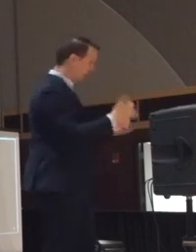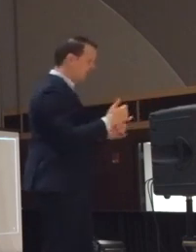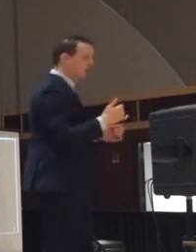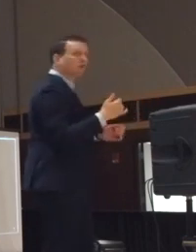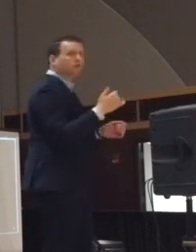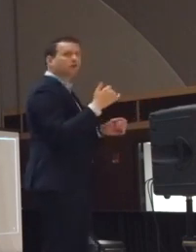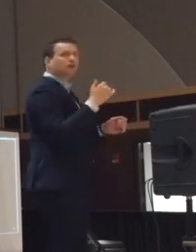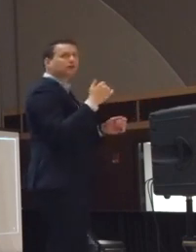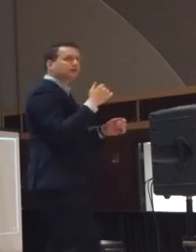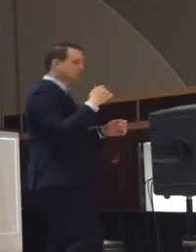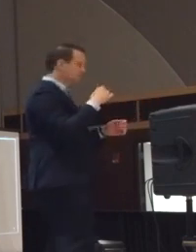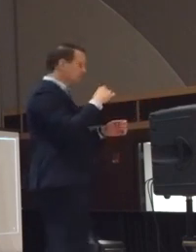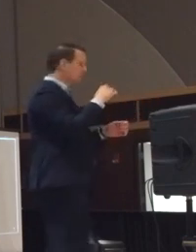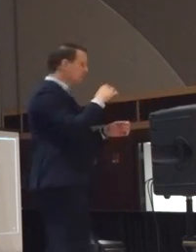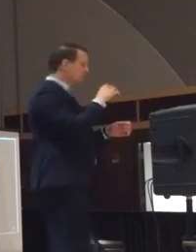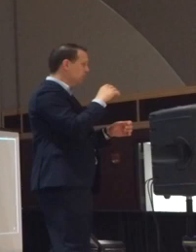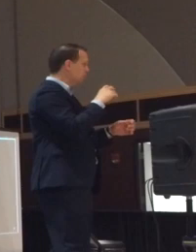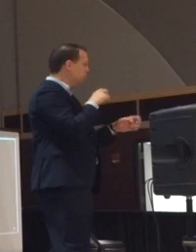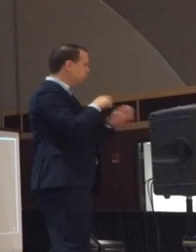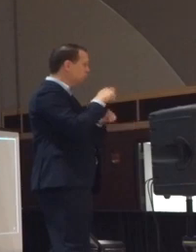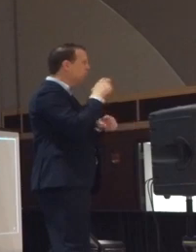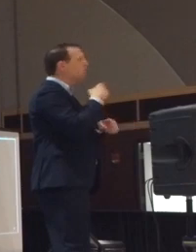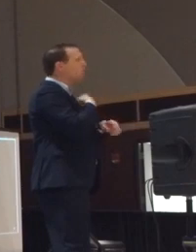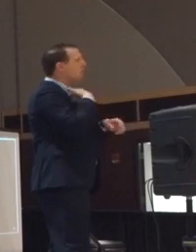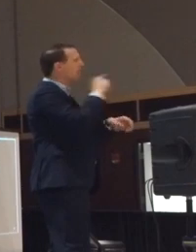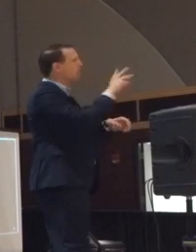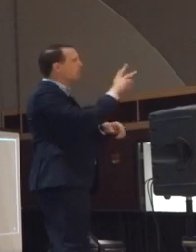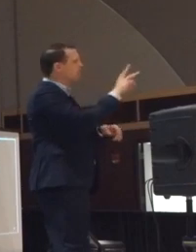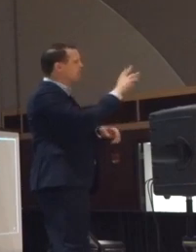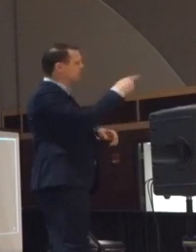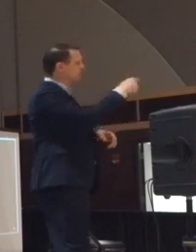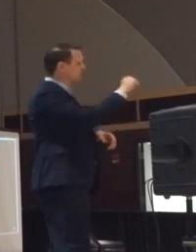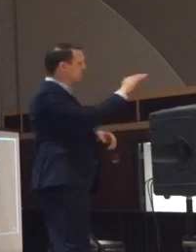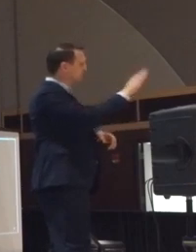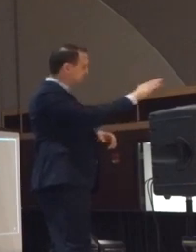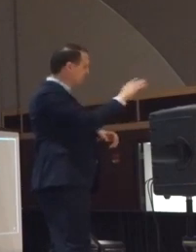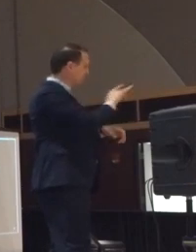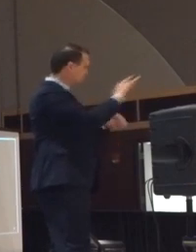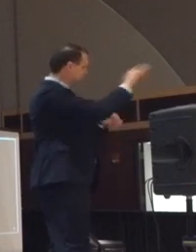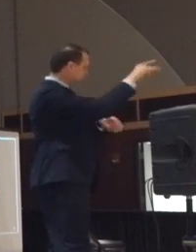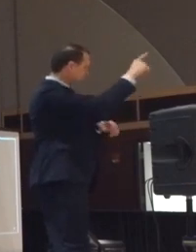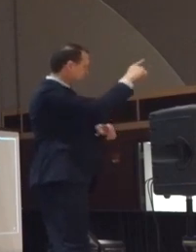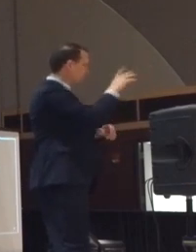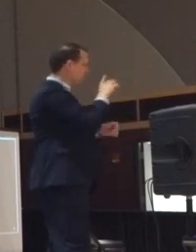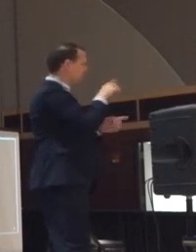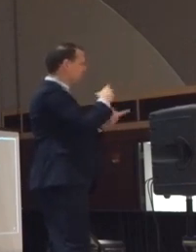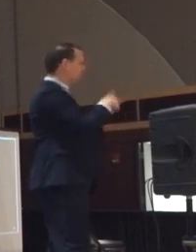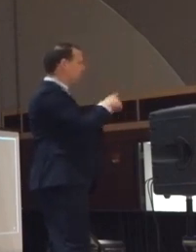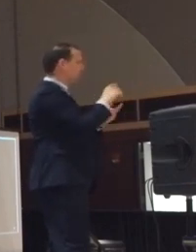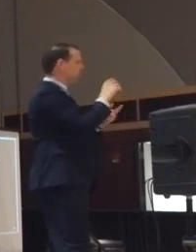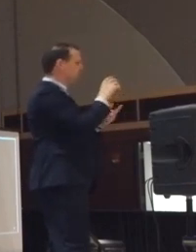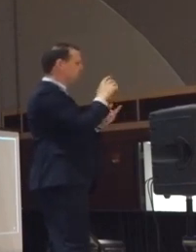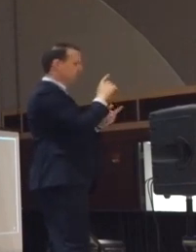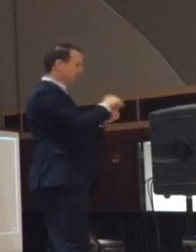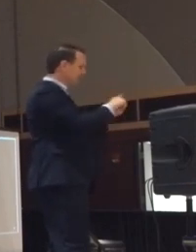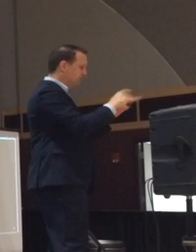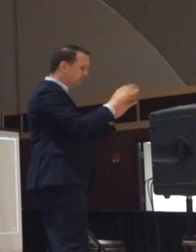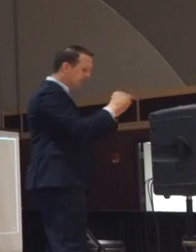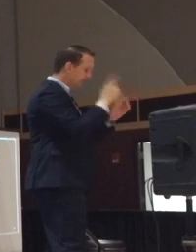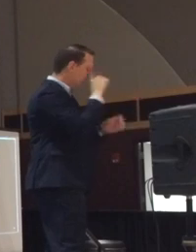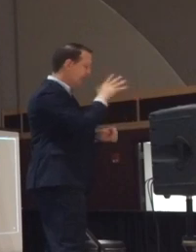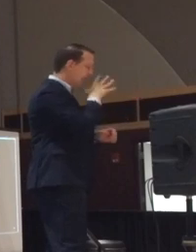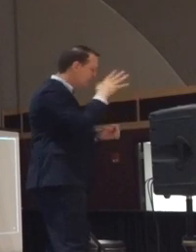jumping the silos. Yesterday I was at Wright-Patterson Air Force Base, about the Silicon Valley. I was at a sustainable ag meeting. I was at a